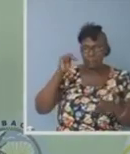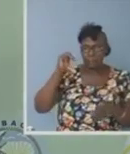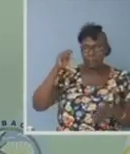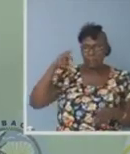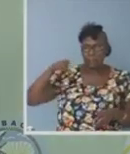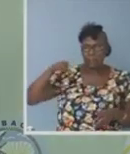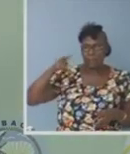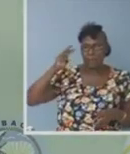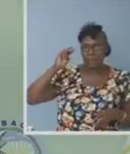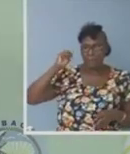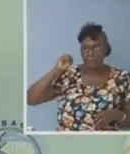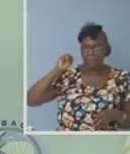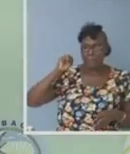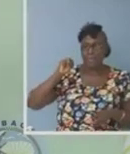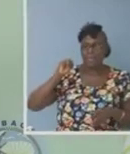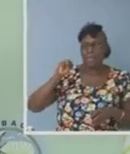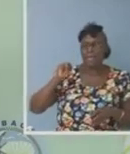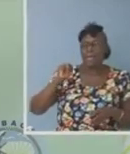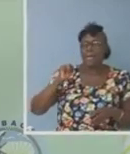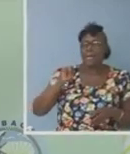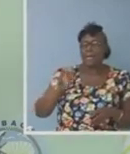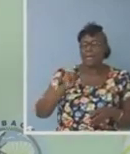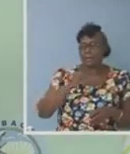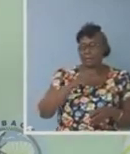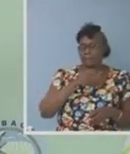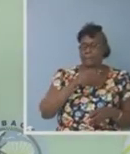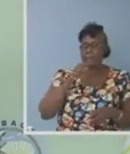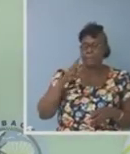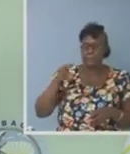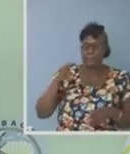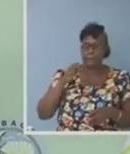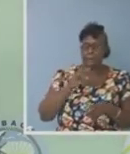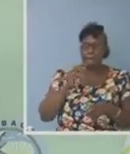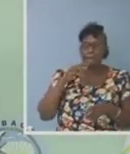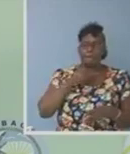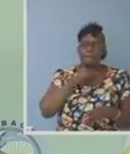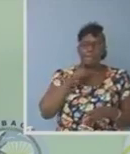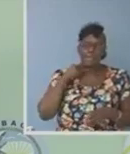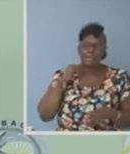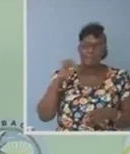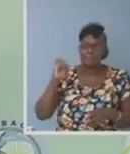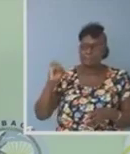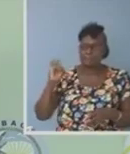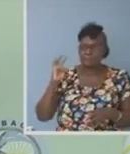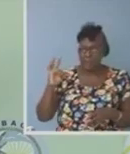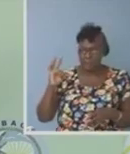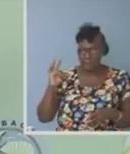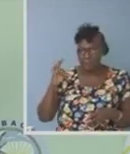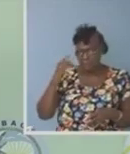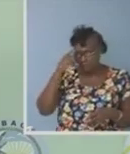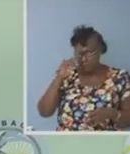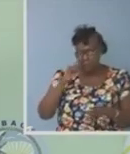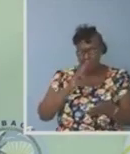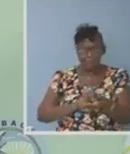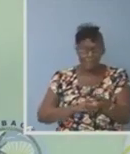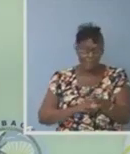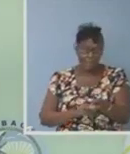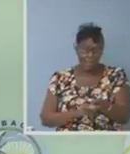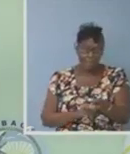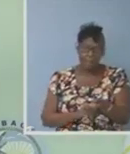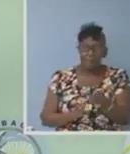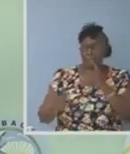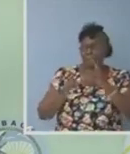the Minister of Finance for their timely response and intervention, and for a